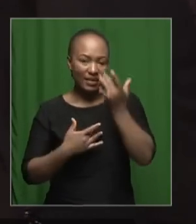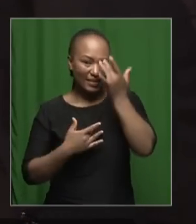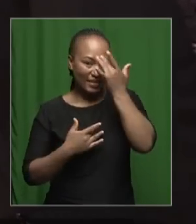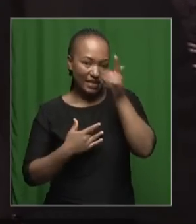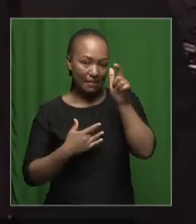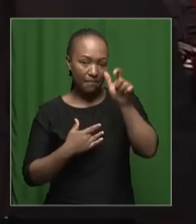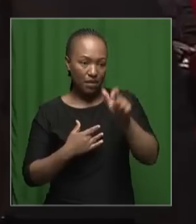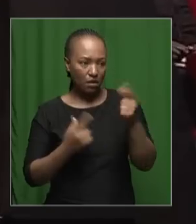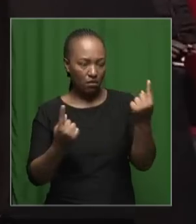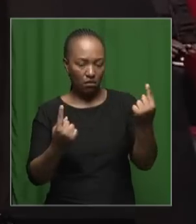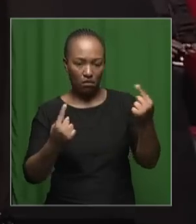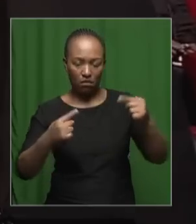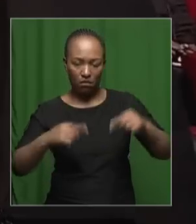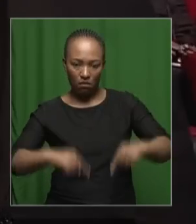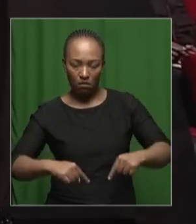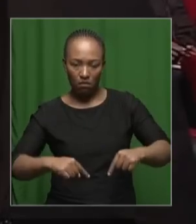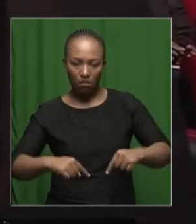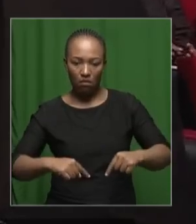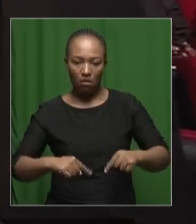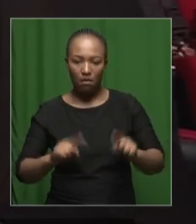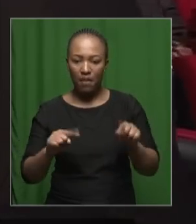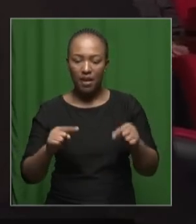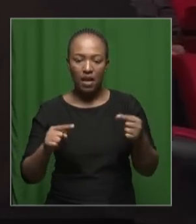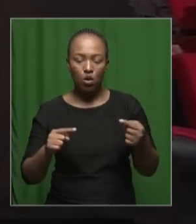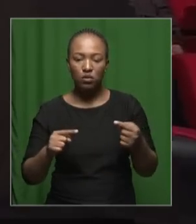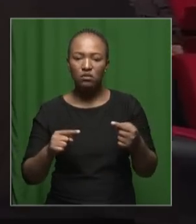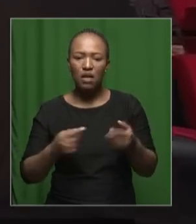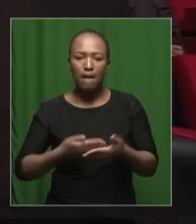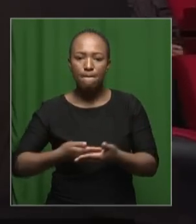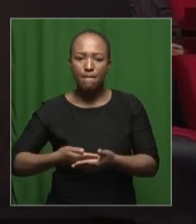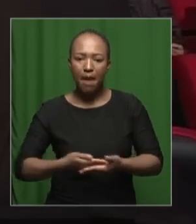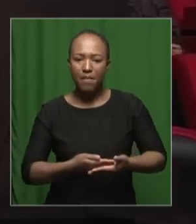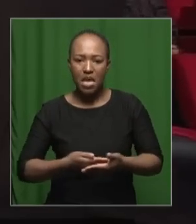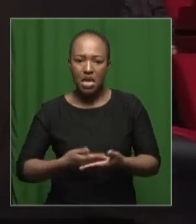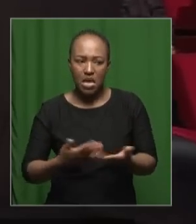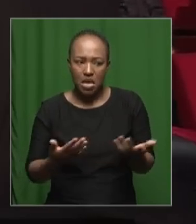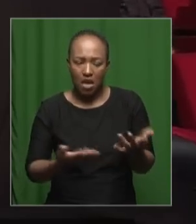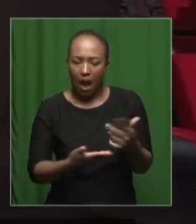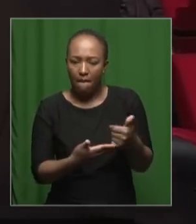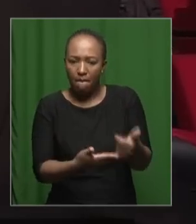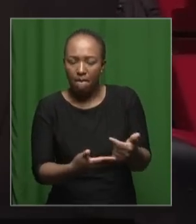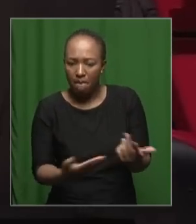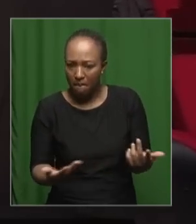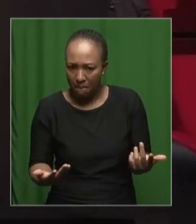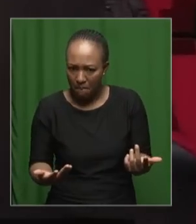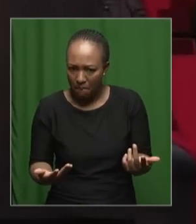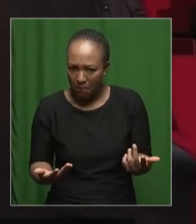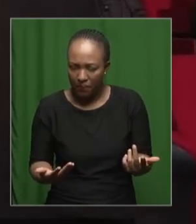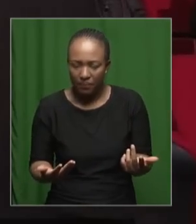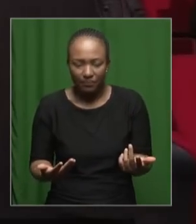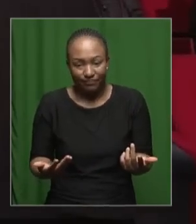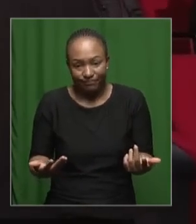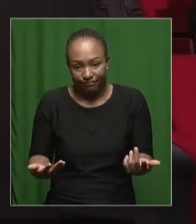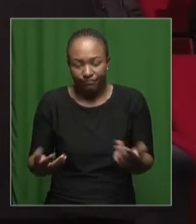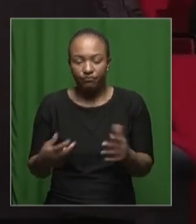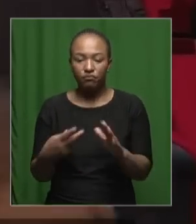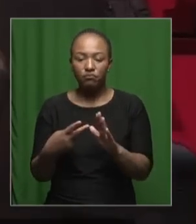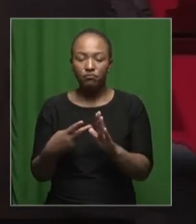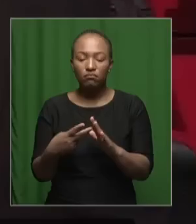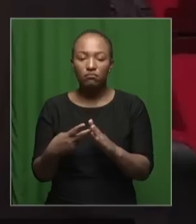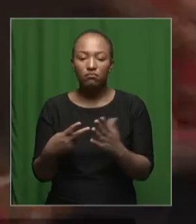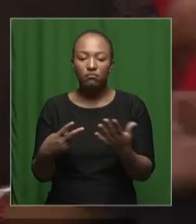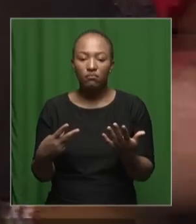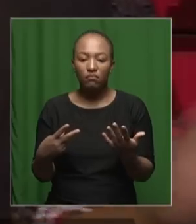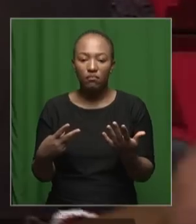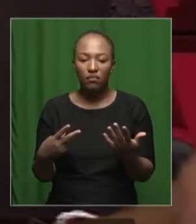illegal citizen, I can't catch your baby? You know, and how do you say